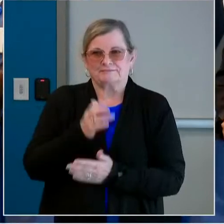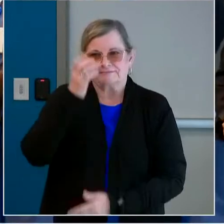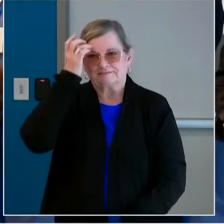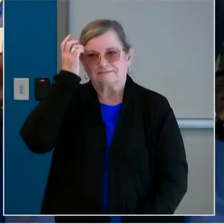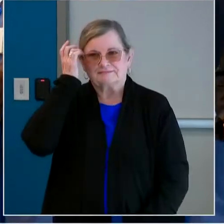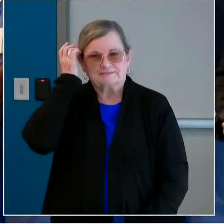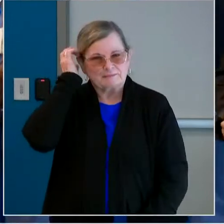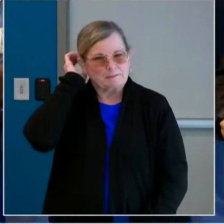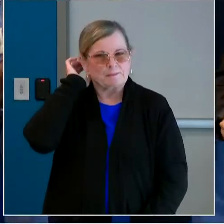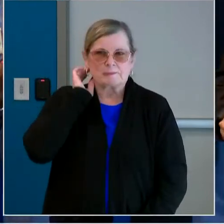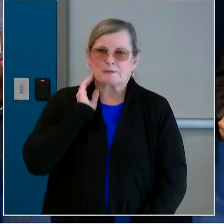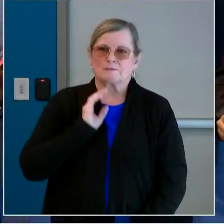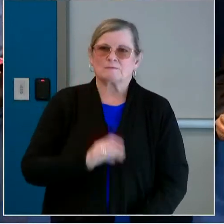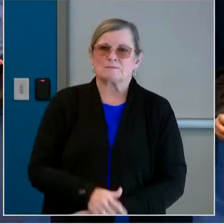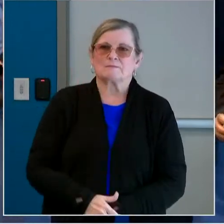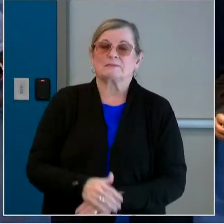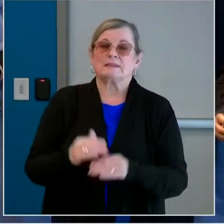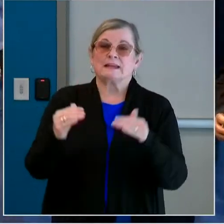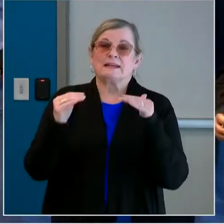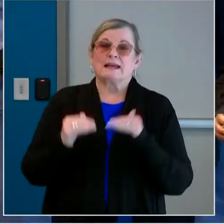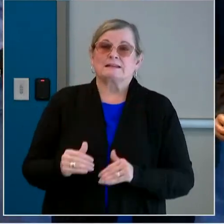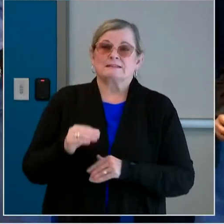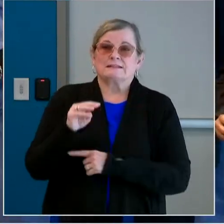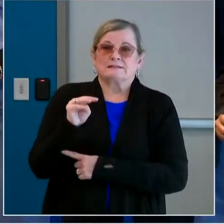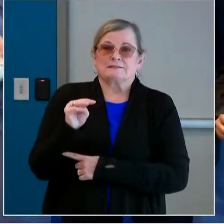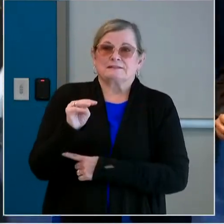Next up, Councilmember McDuffie.